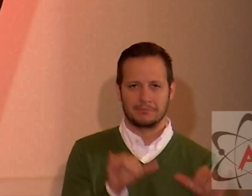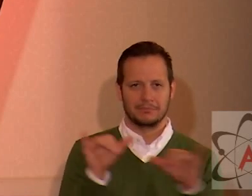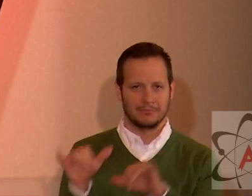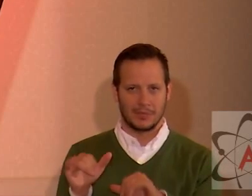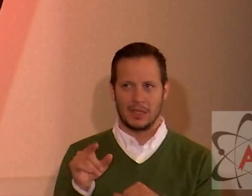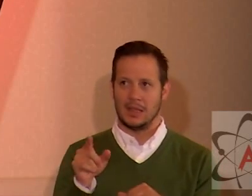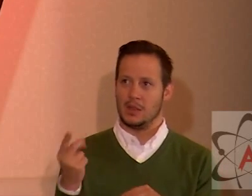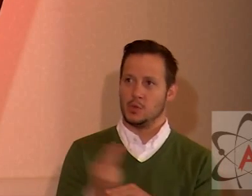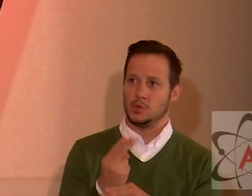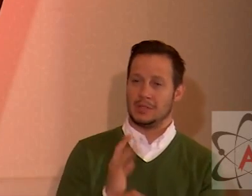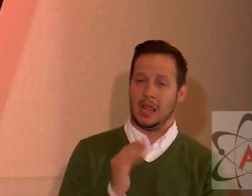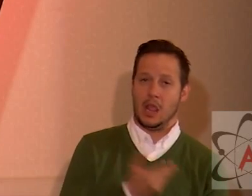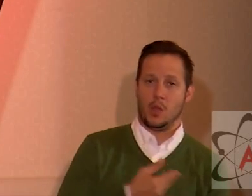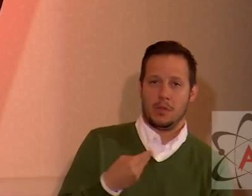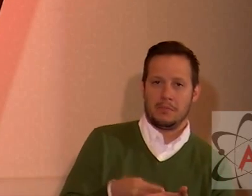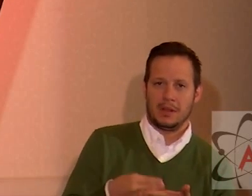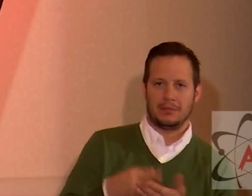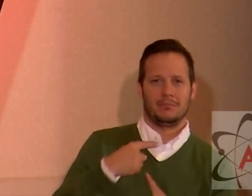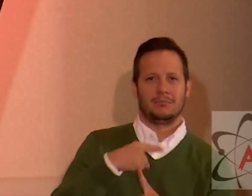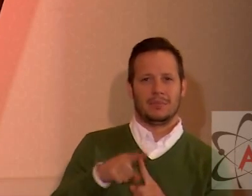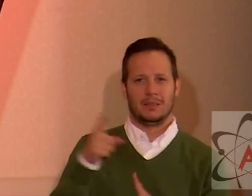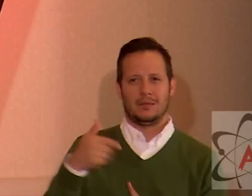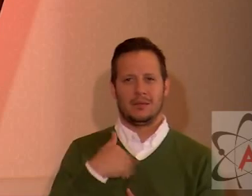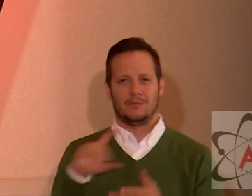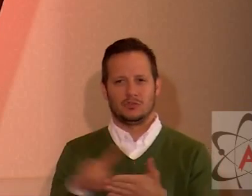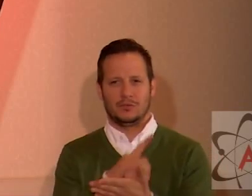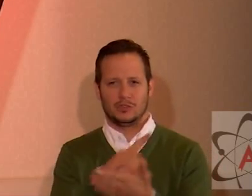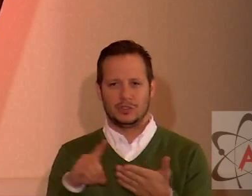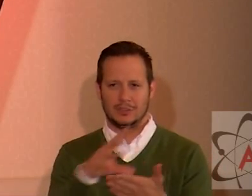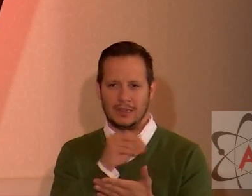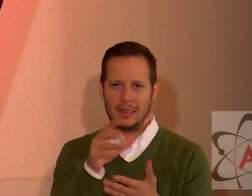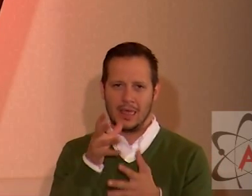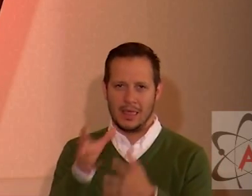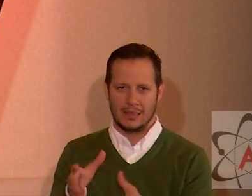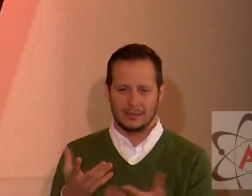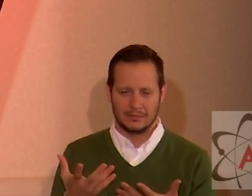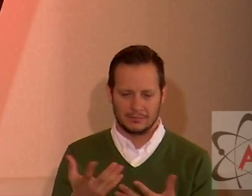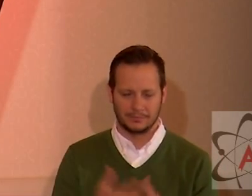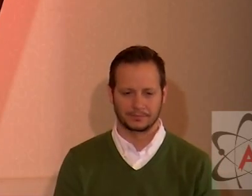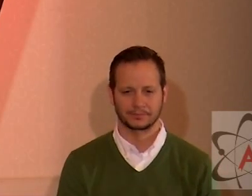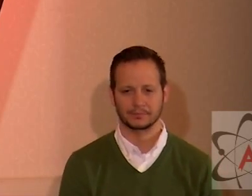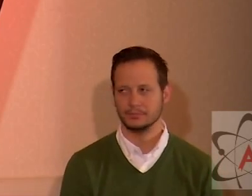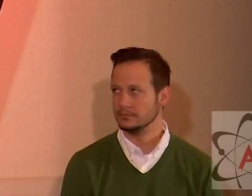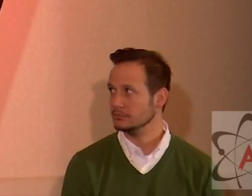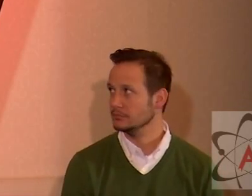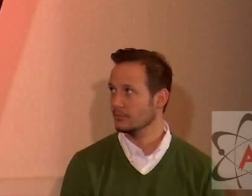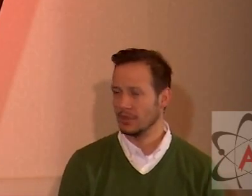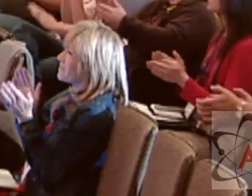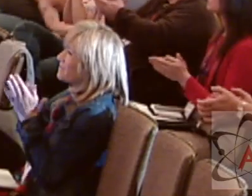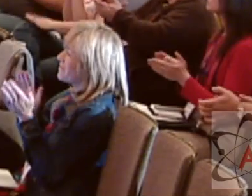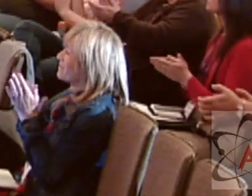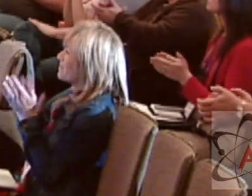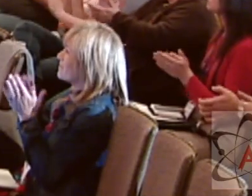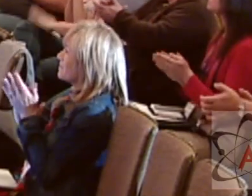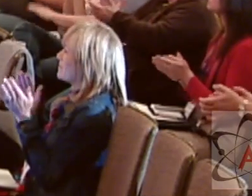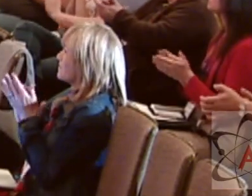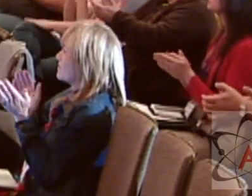me more than their personal predilections toward immorality. Why does this practice